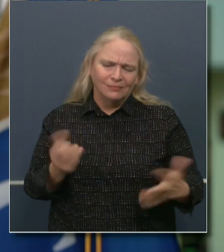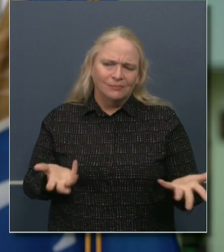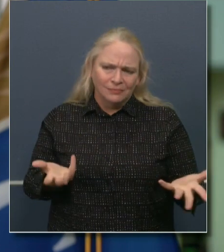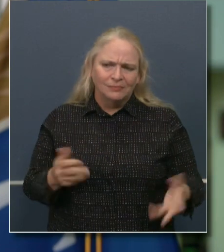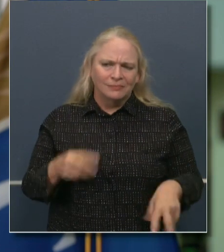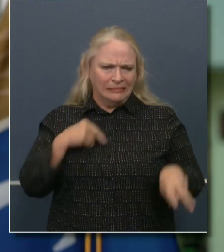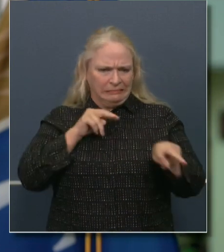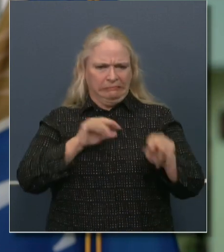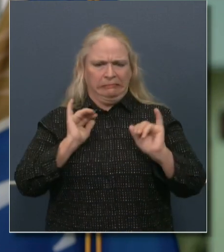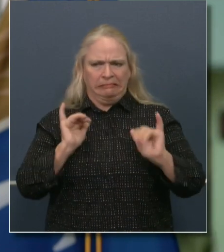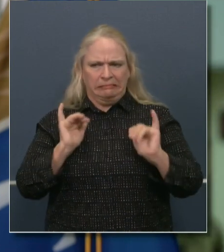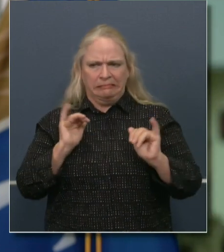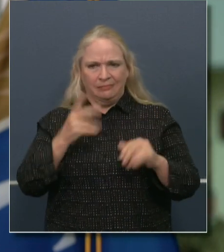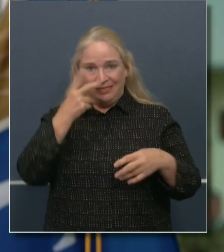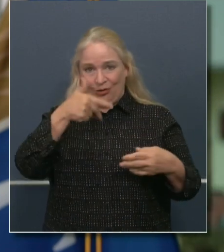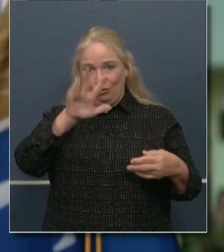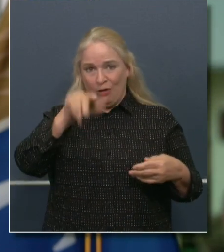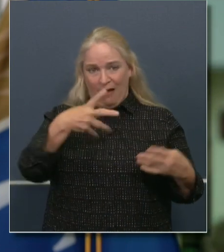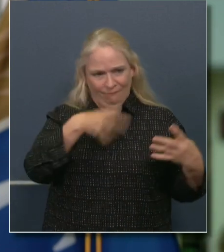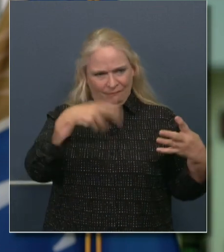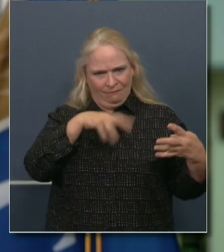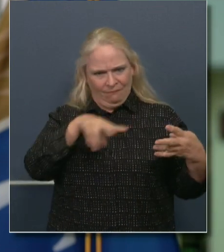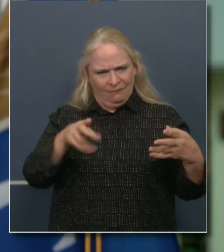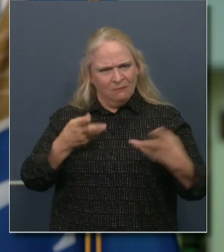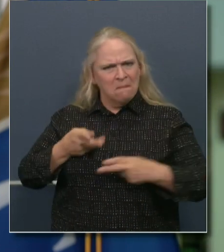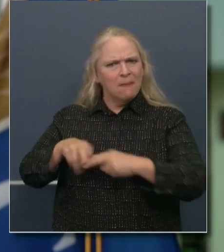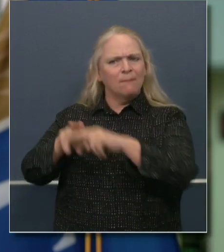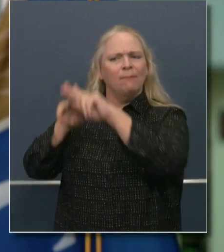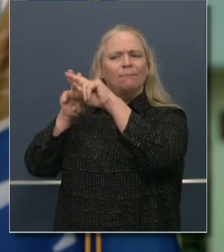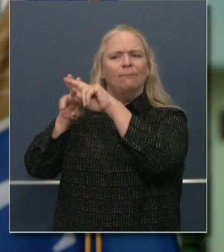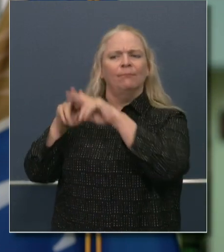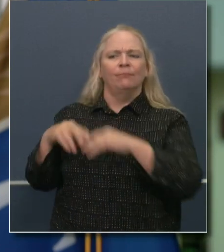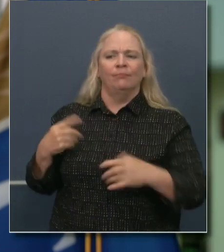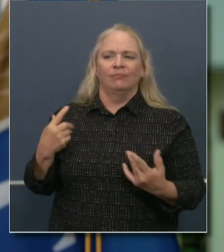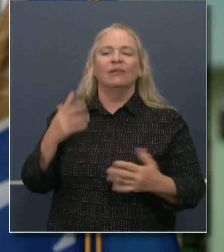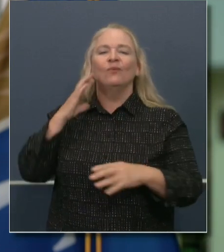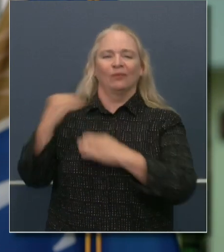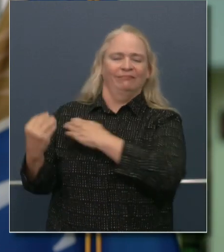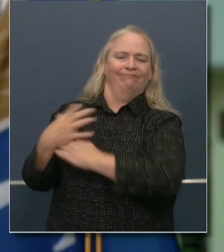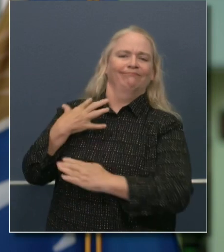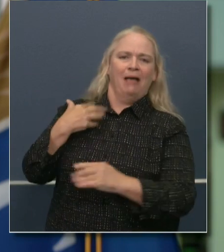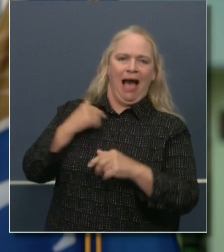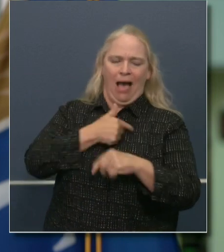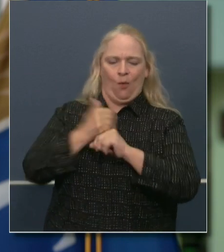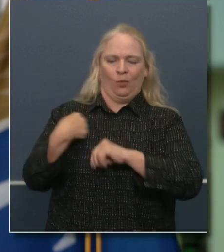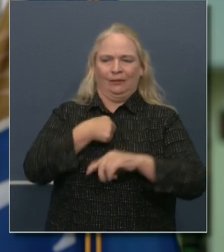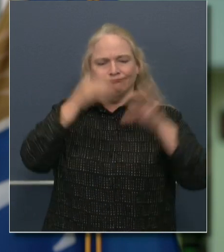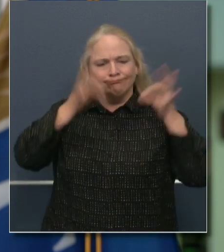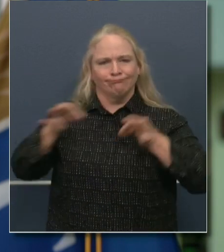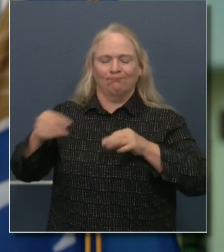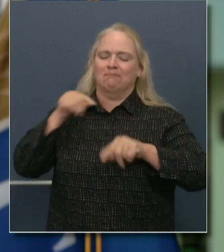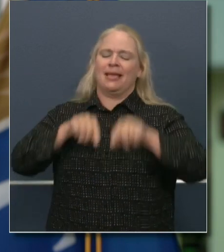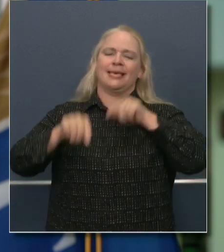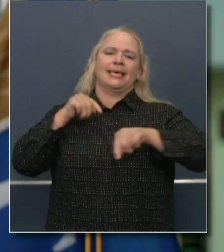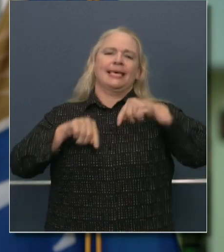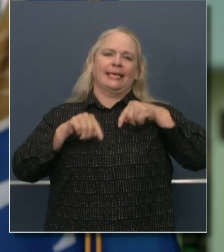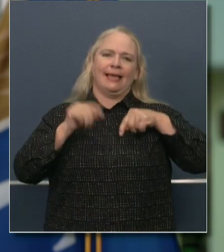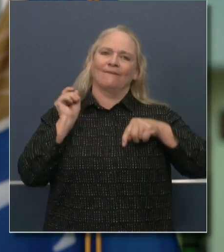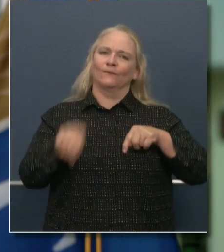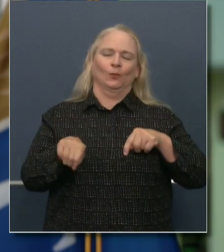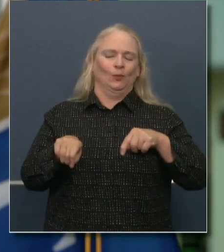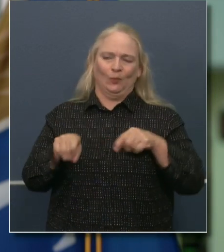before they invariably become headlines. As a consequence of increase in positivity rate, increase